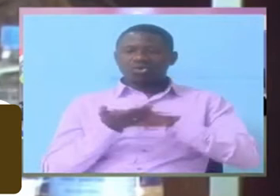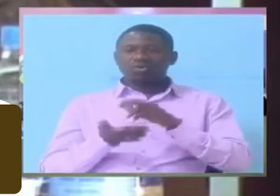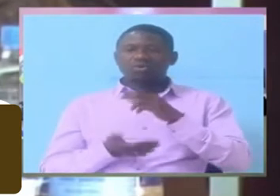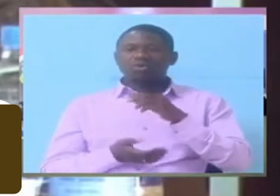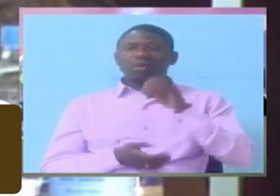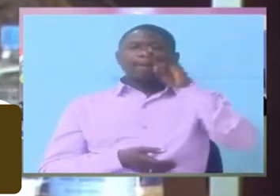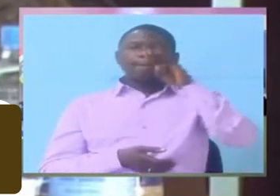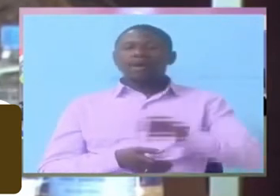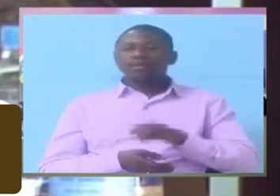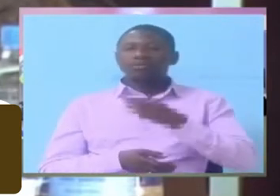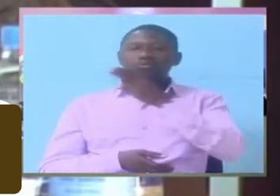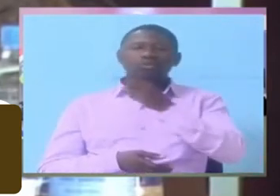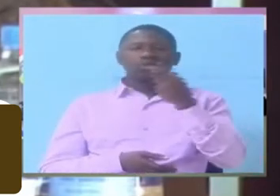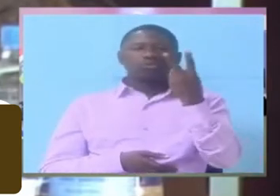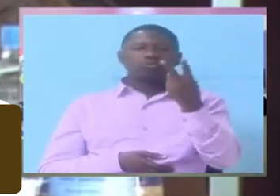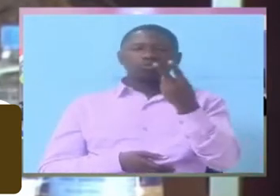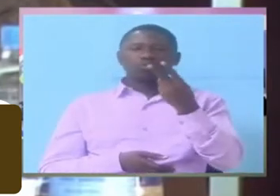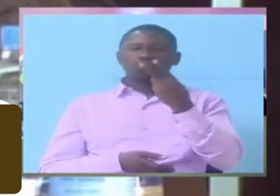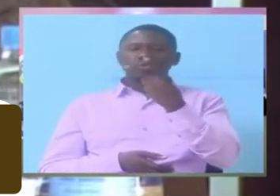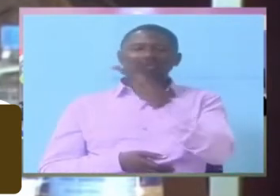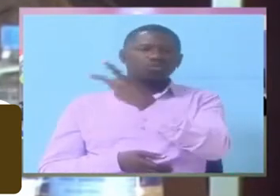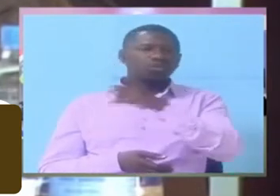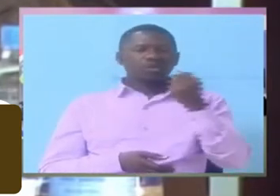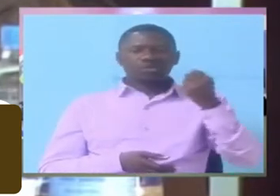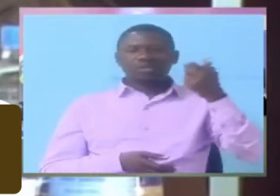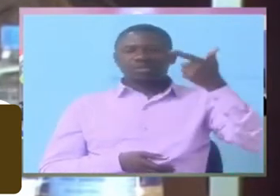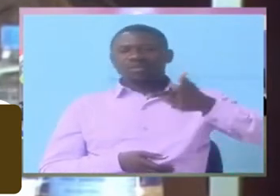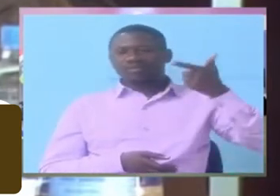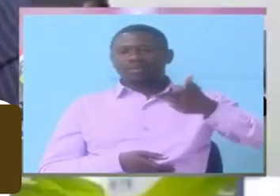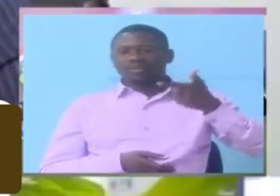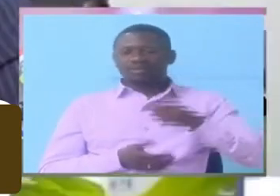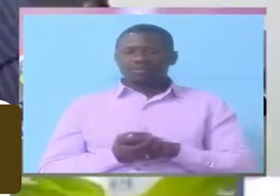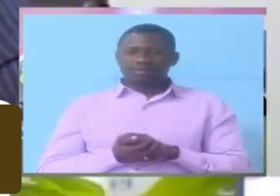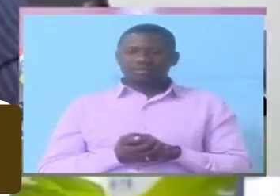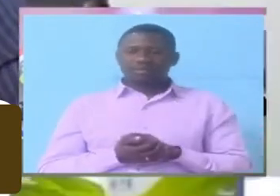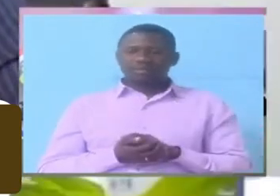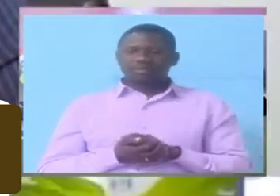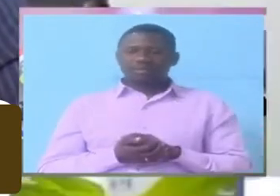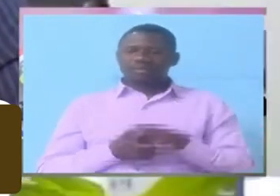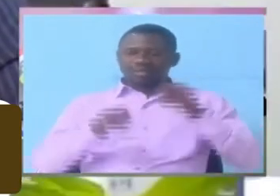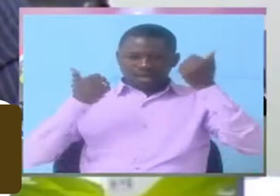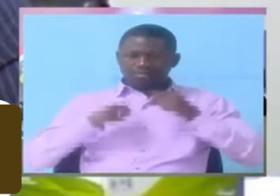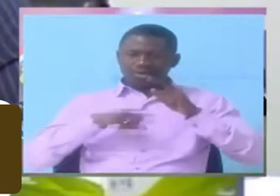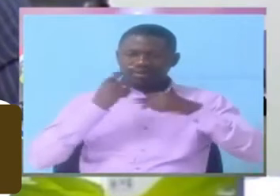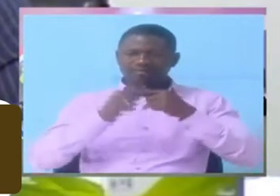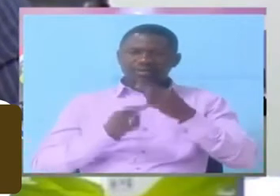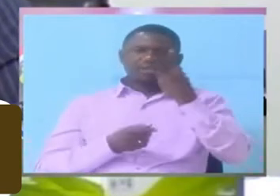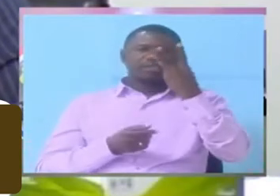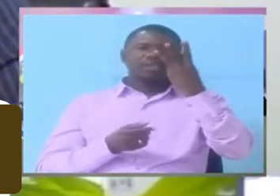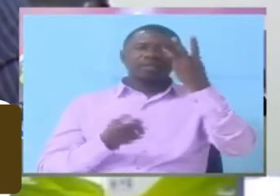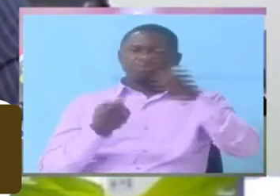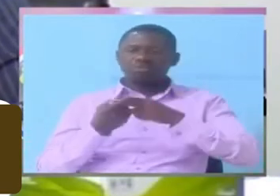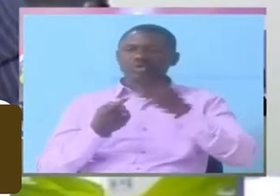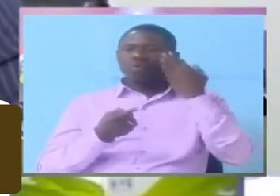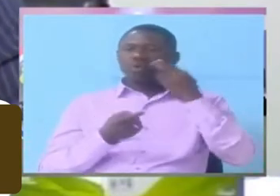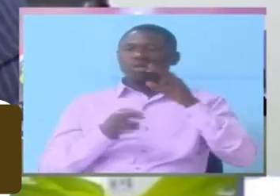2017. March Karotil Mwani Mfulo 2017. This is 3 months post Jammeh. Karisa Wakola, Jammeh Boyeringola.